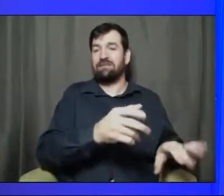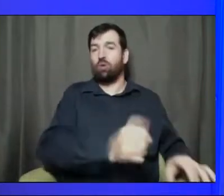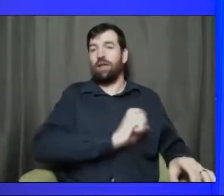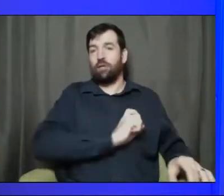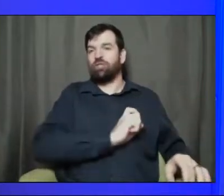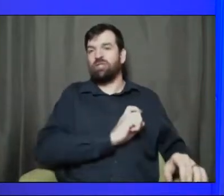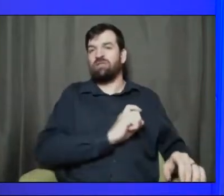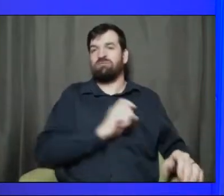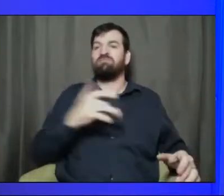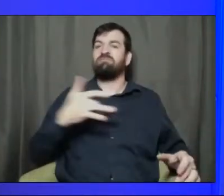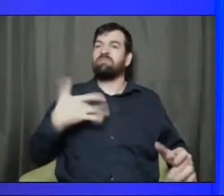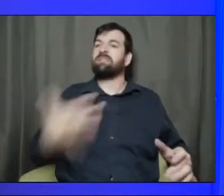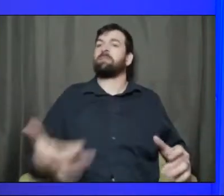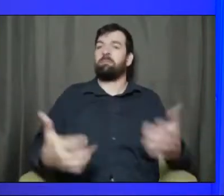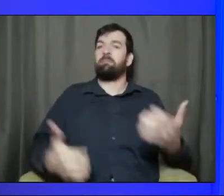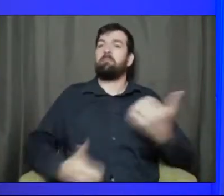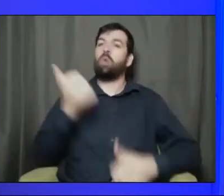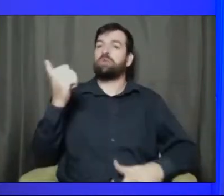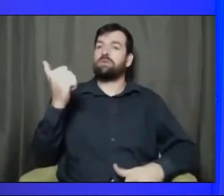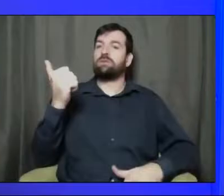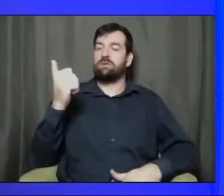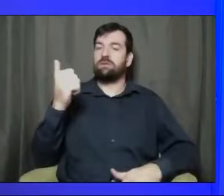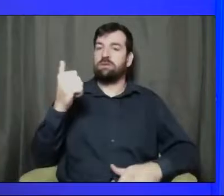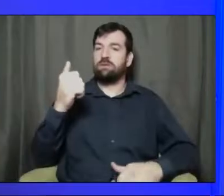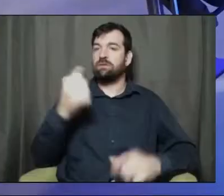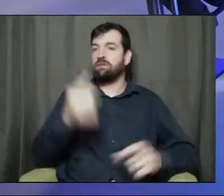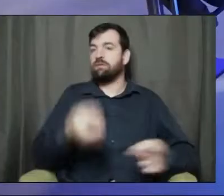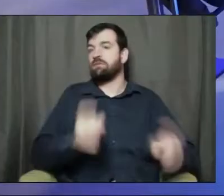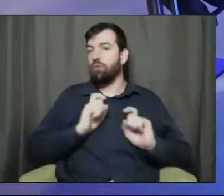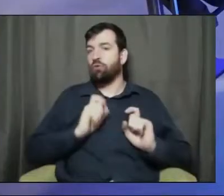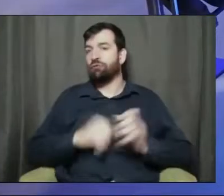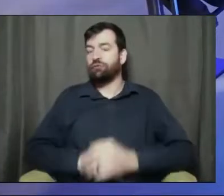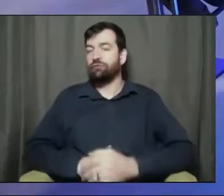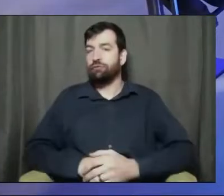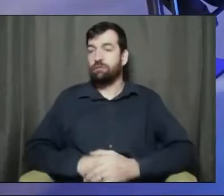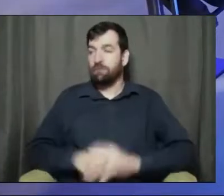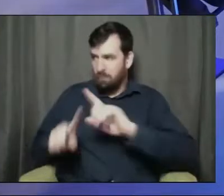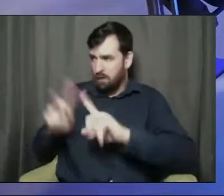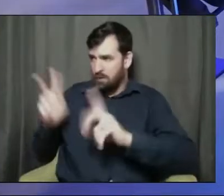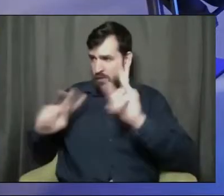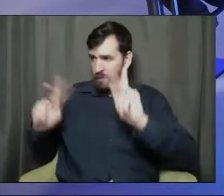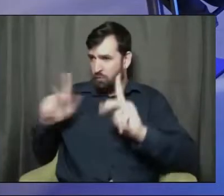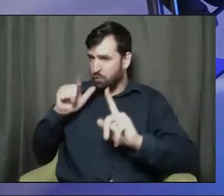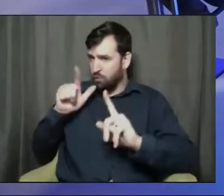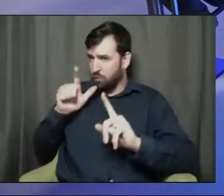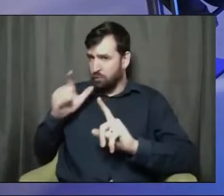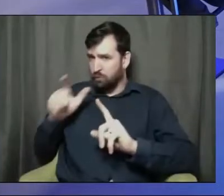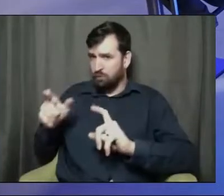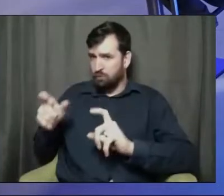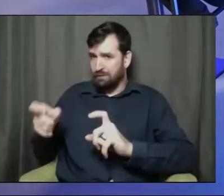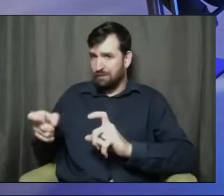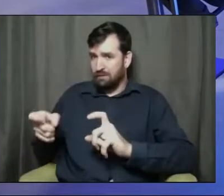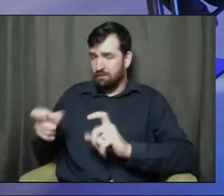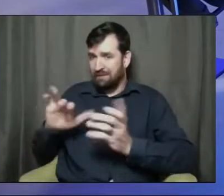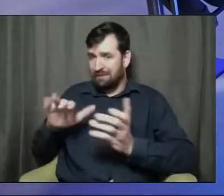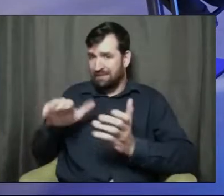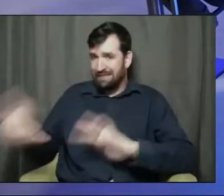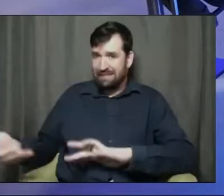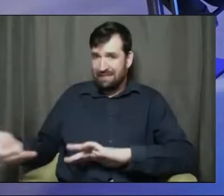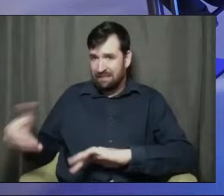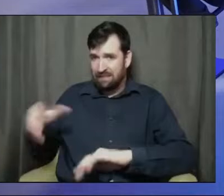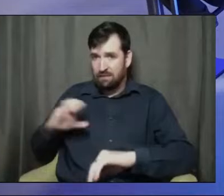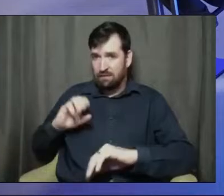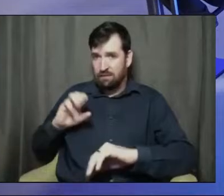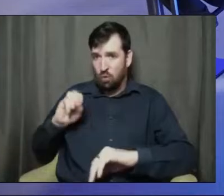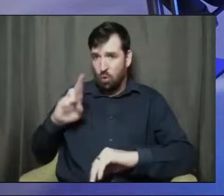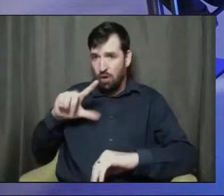the majority of people find their donors. But people who receive deceased organs have less. It's